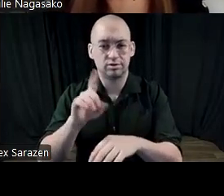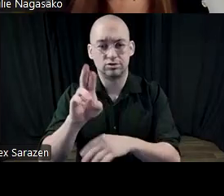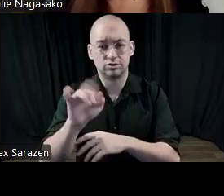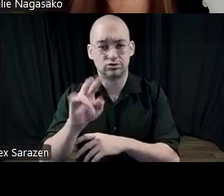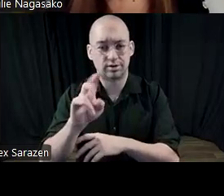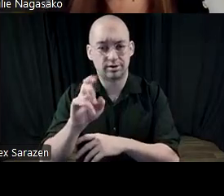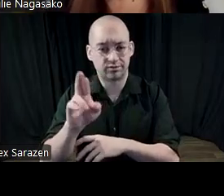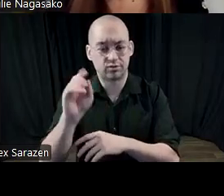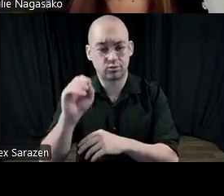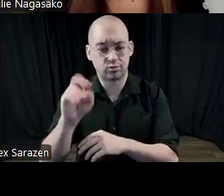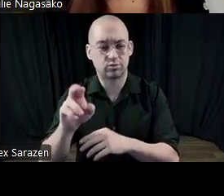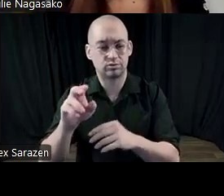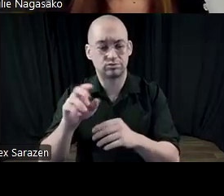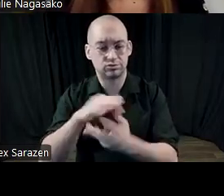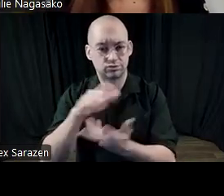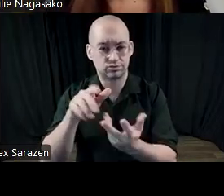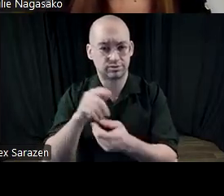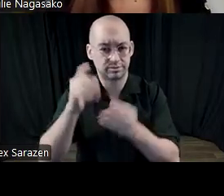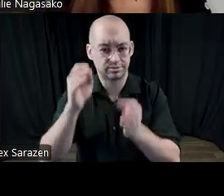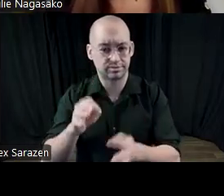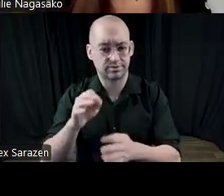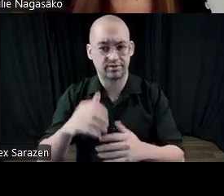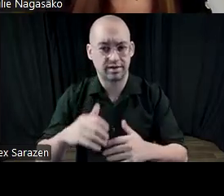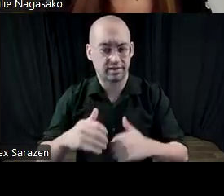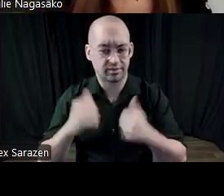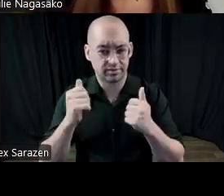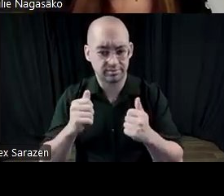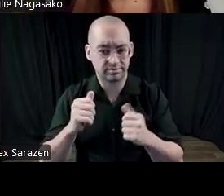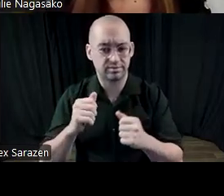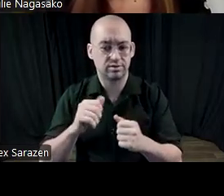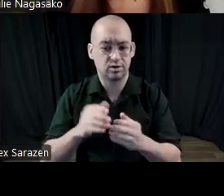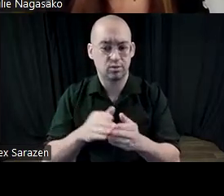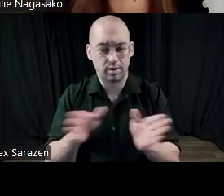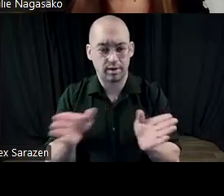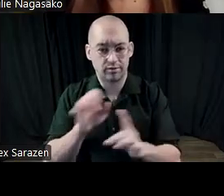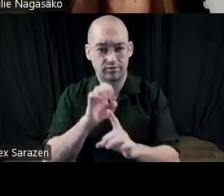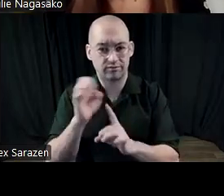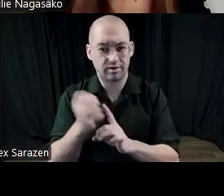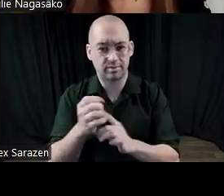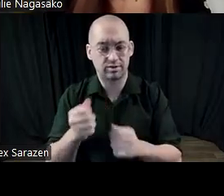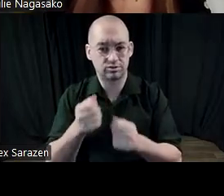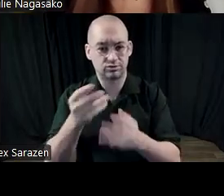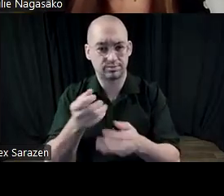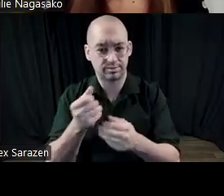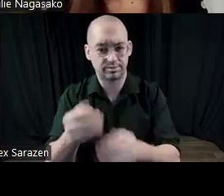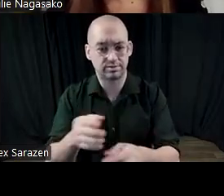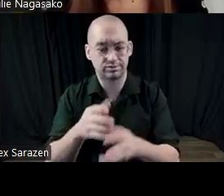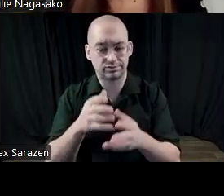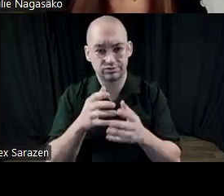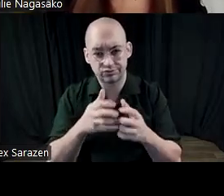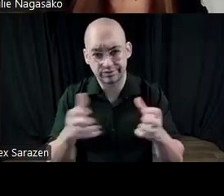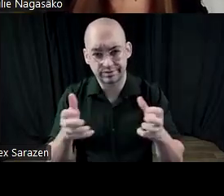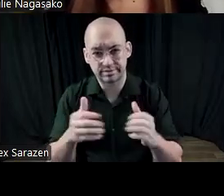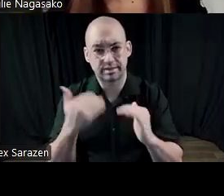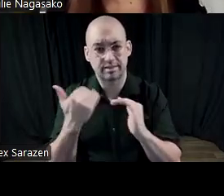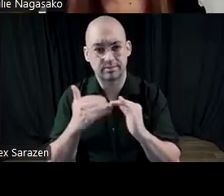So factors in the wider environment that can be contributing to stressors or limiting opportunities in